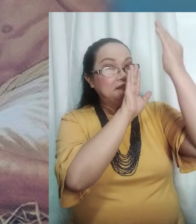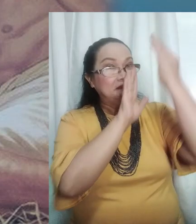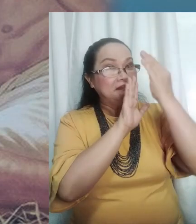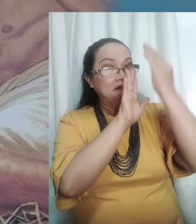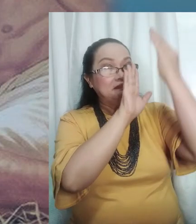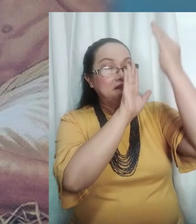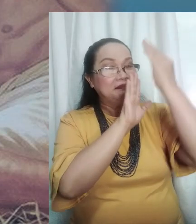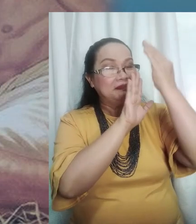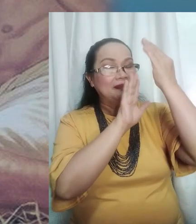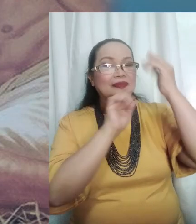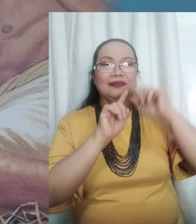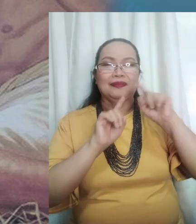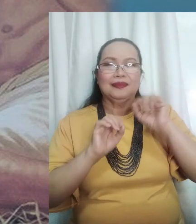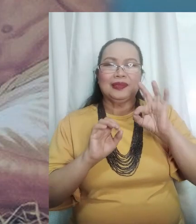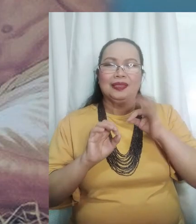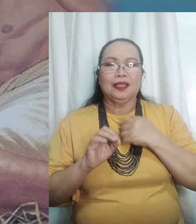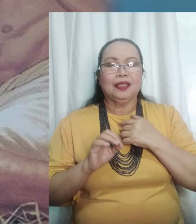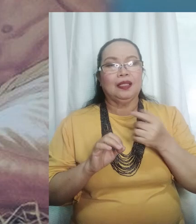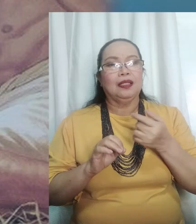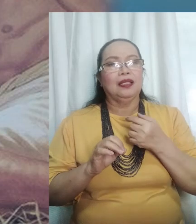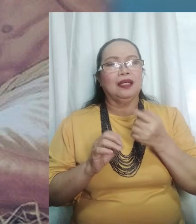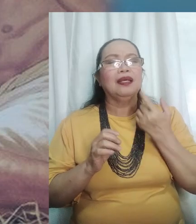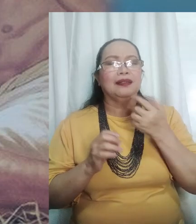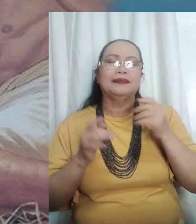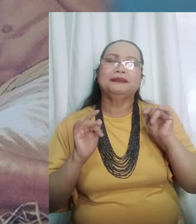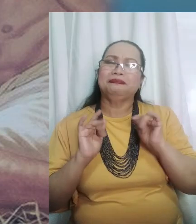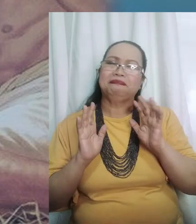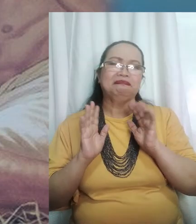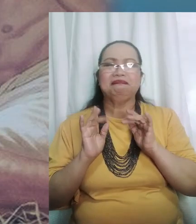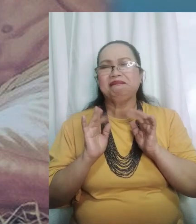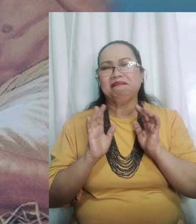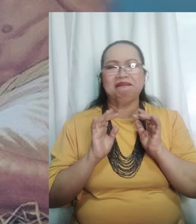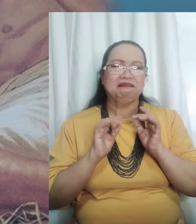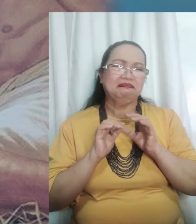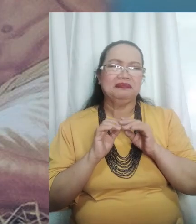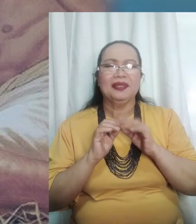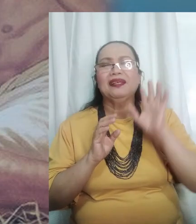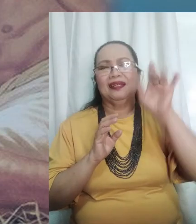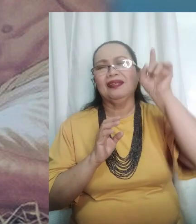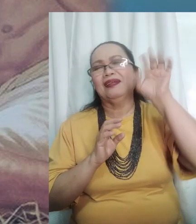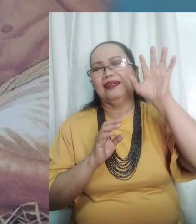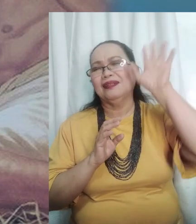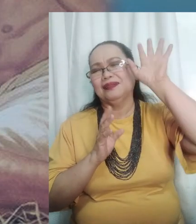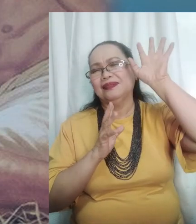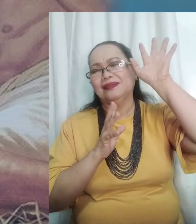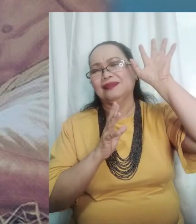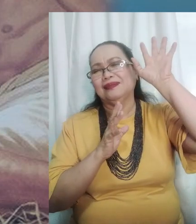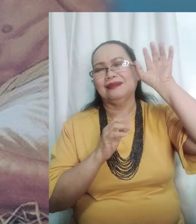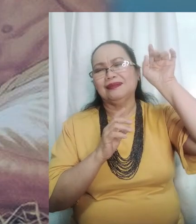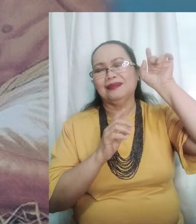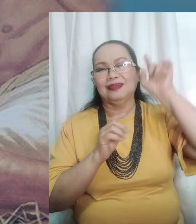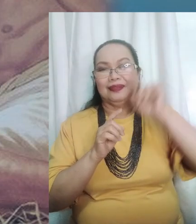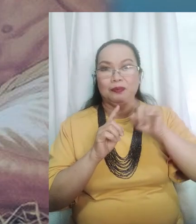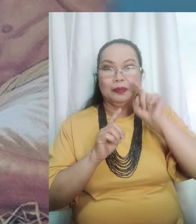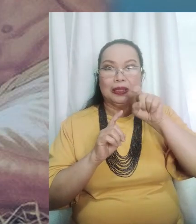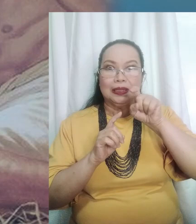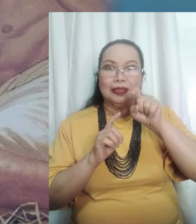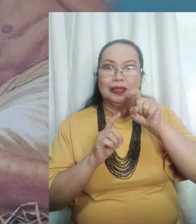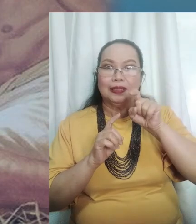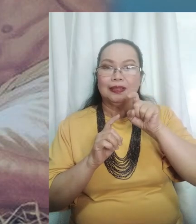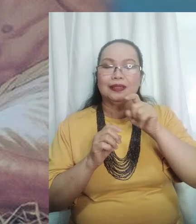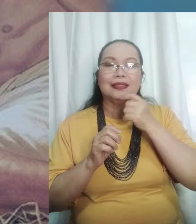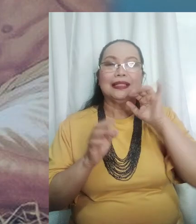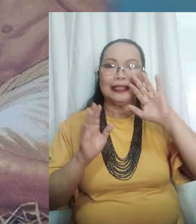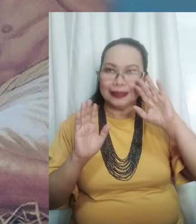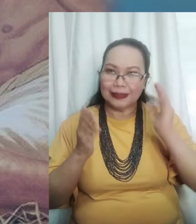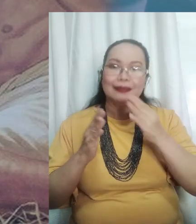God cannot come from a flimsy desire to engage with God every now and then. An example in the New Testament, Jesus